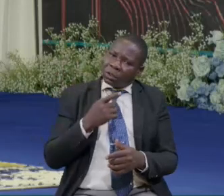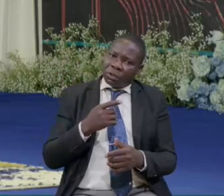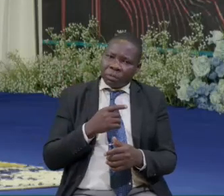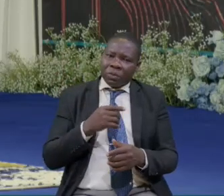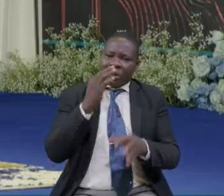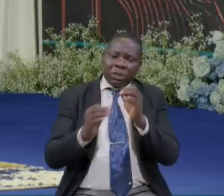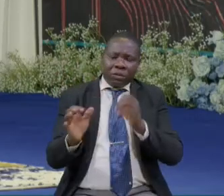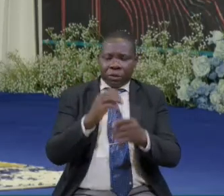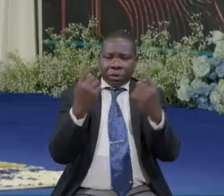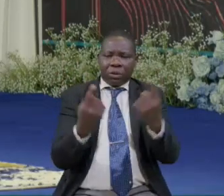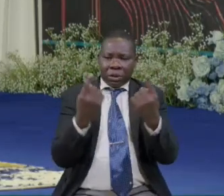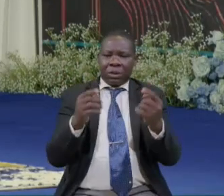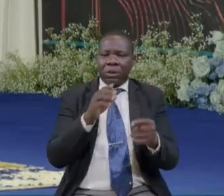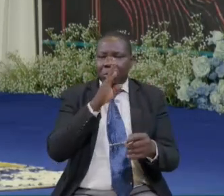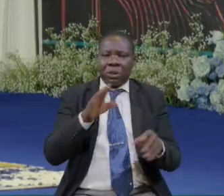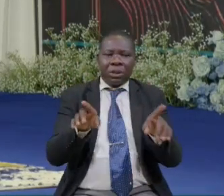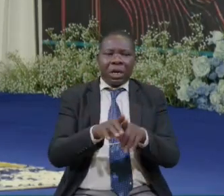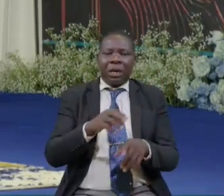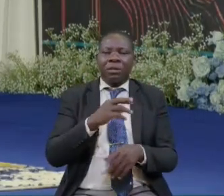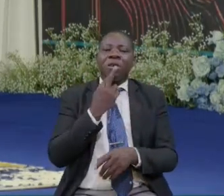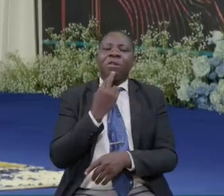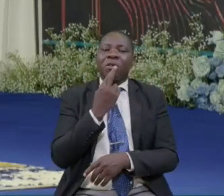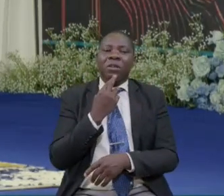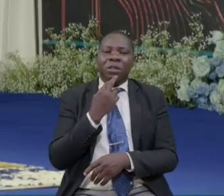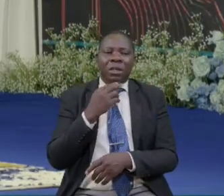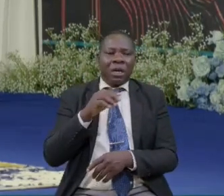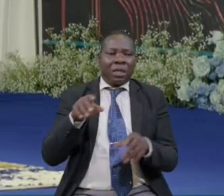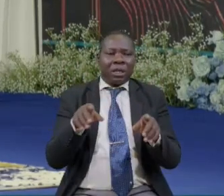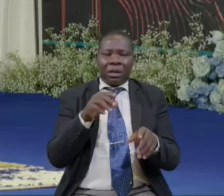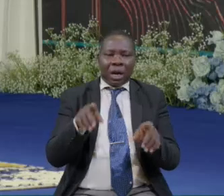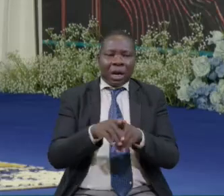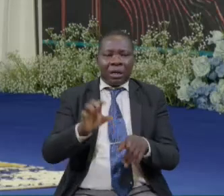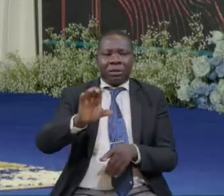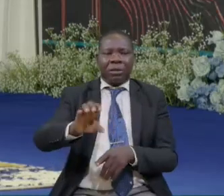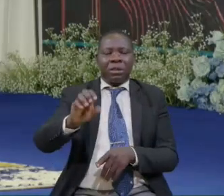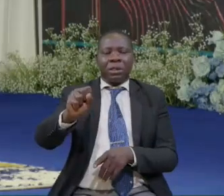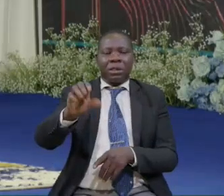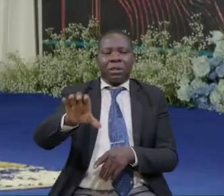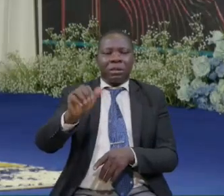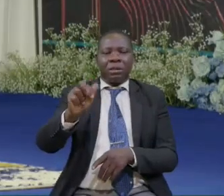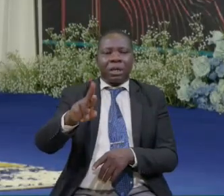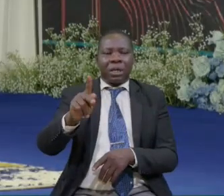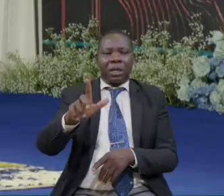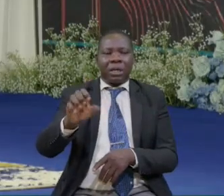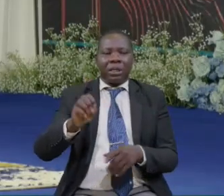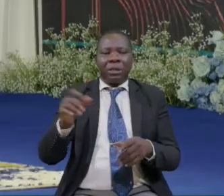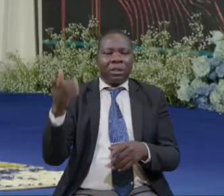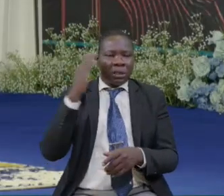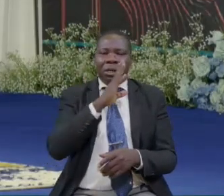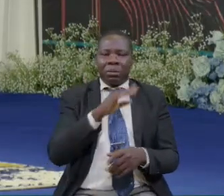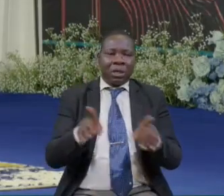scarlet, they shall be as white as snow. And he says, though they be